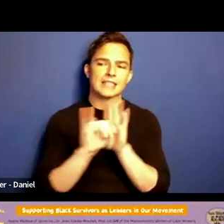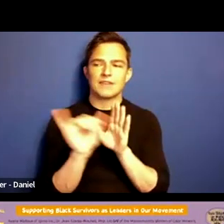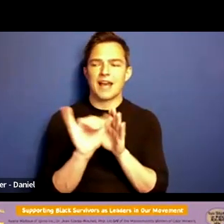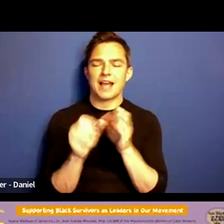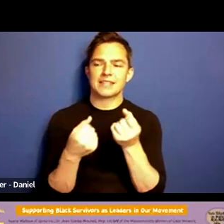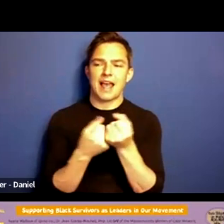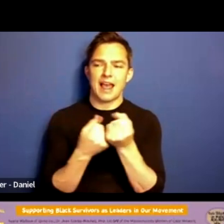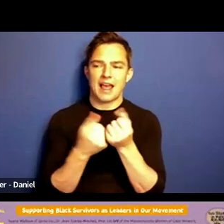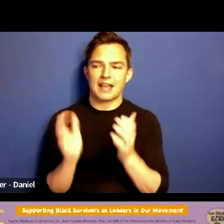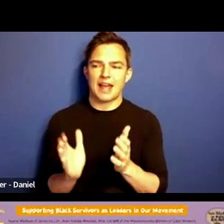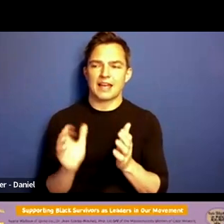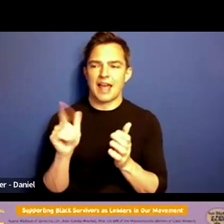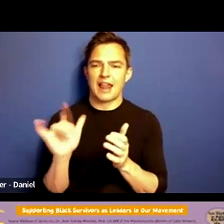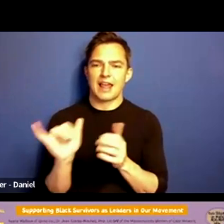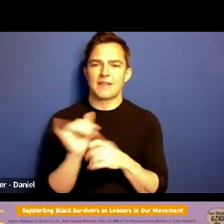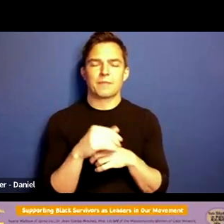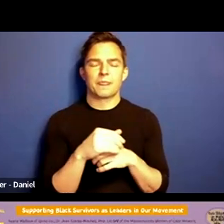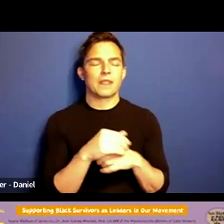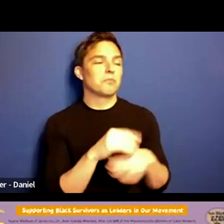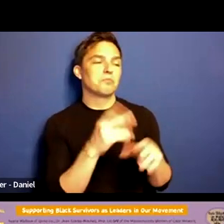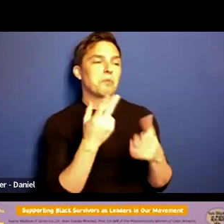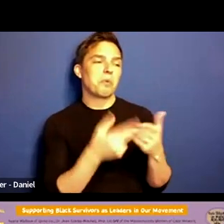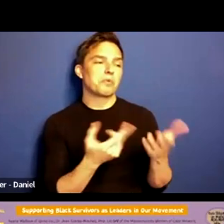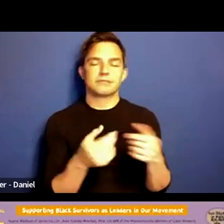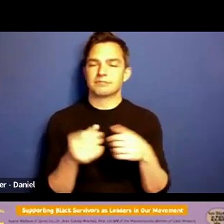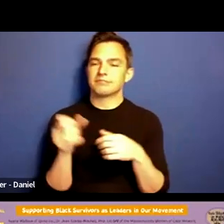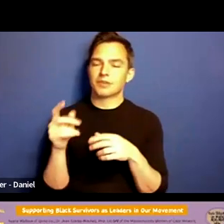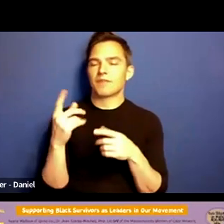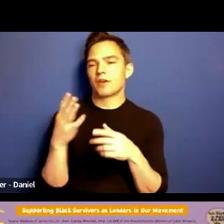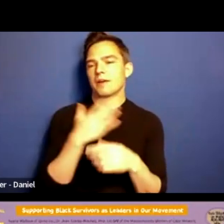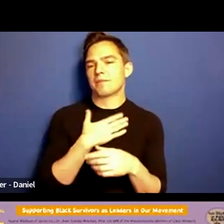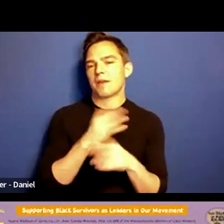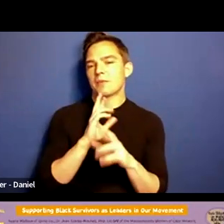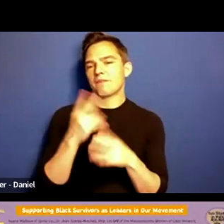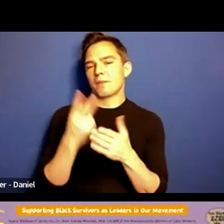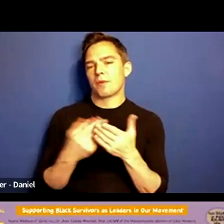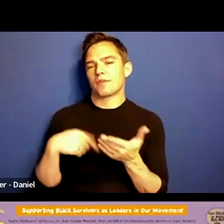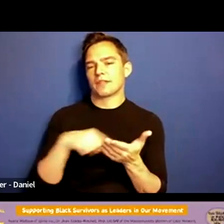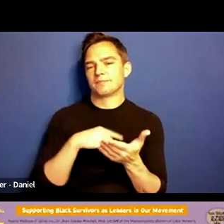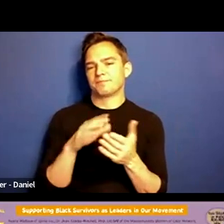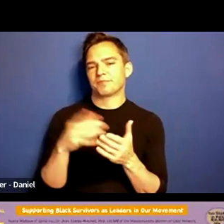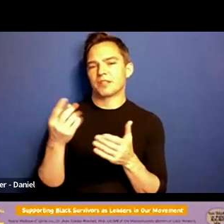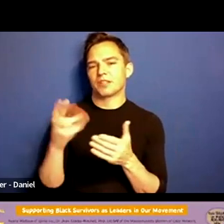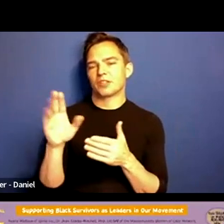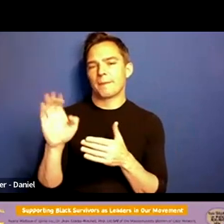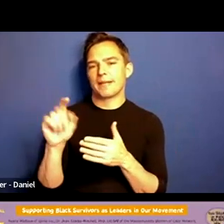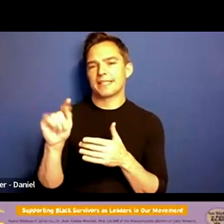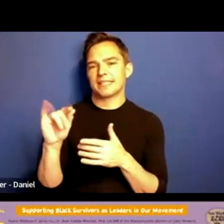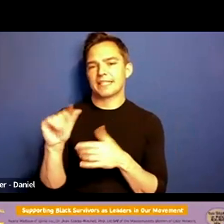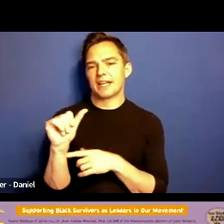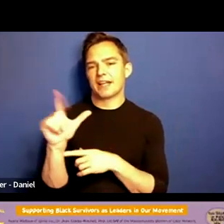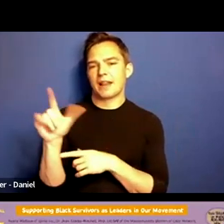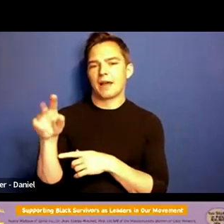with both. Okay, so for my response is kind of for both of us. So Dr. Bettina Love, who is a